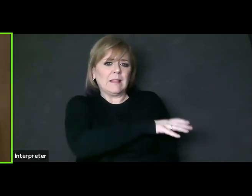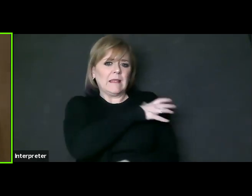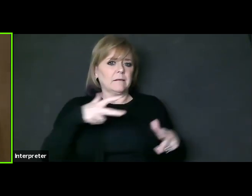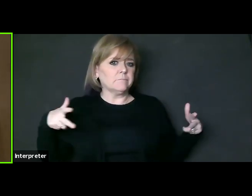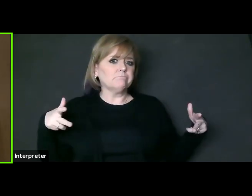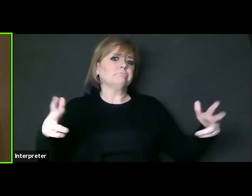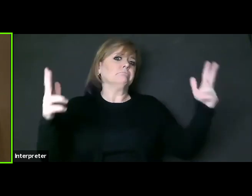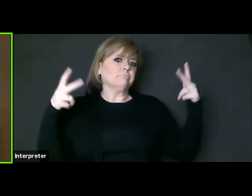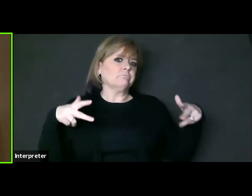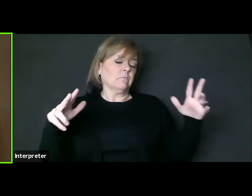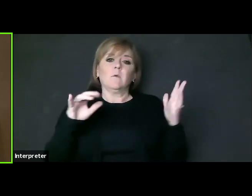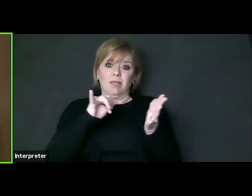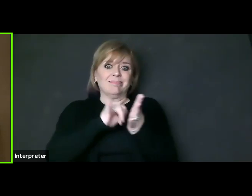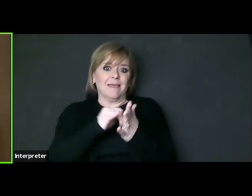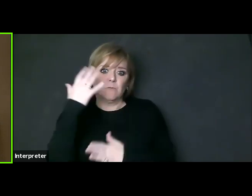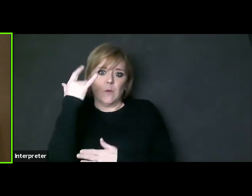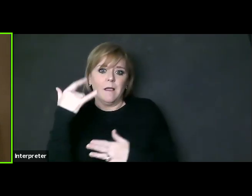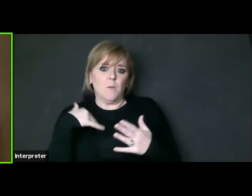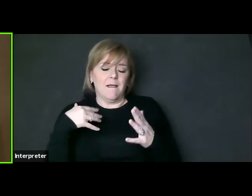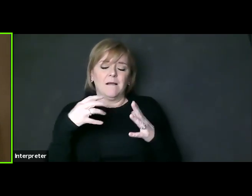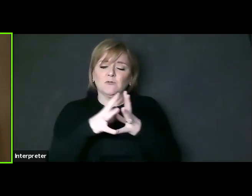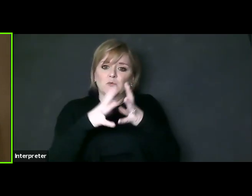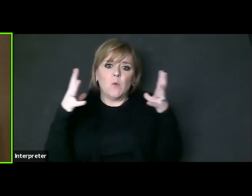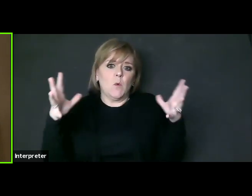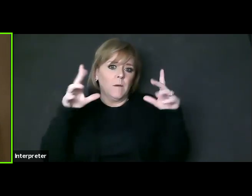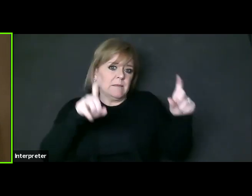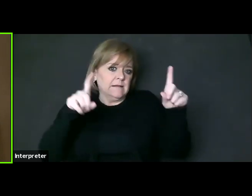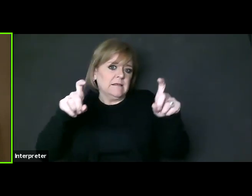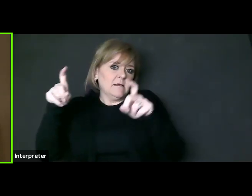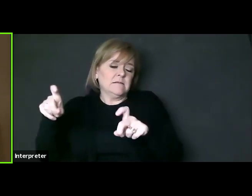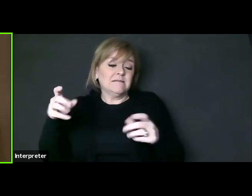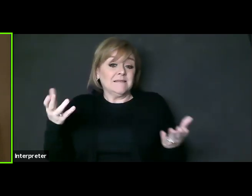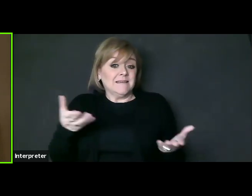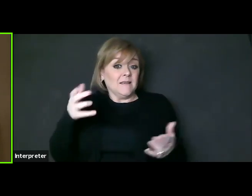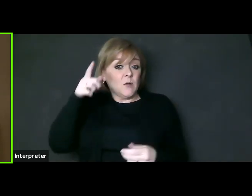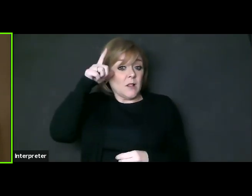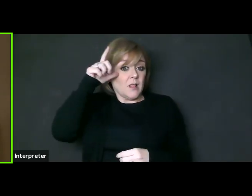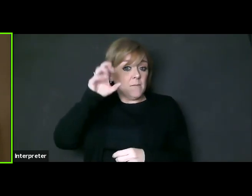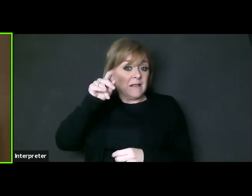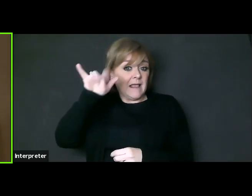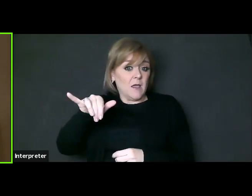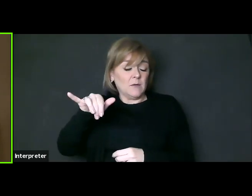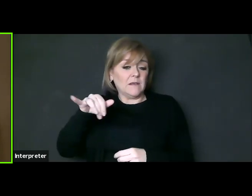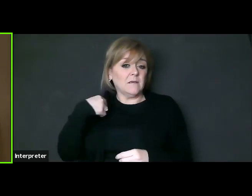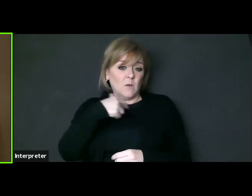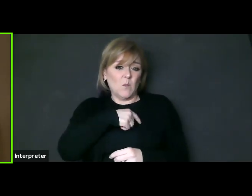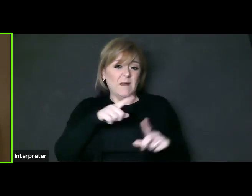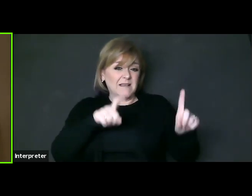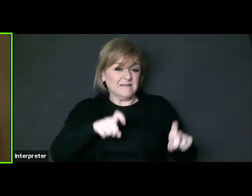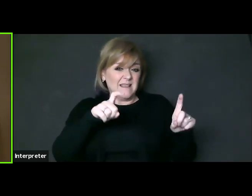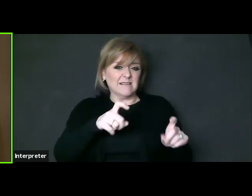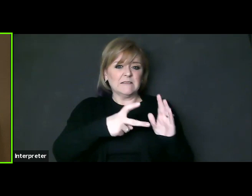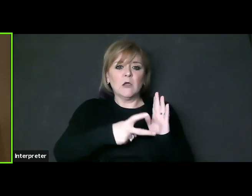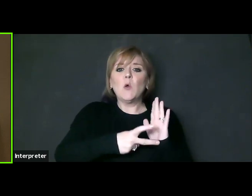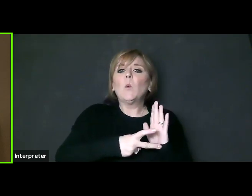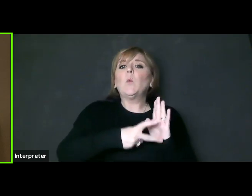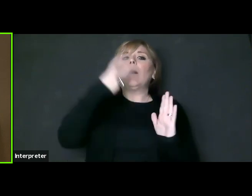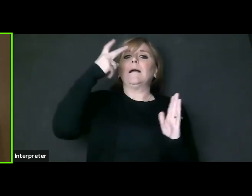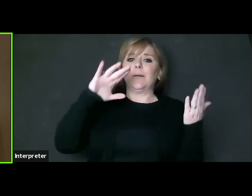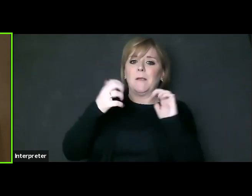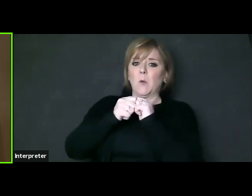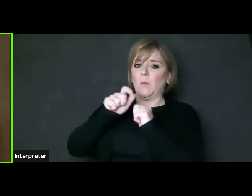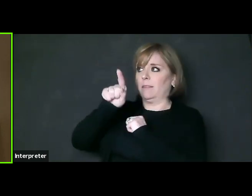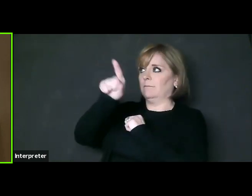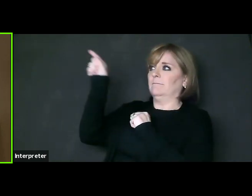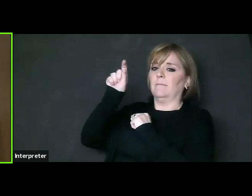why. We're still, in Lubbock County, we're testing at twice the rate of the rest of the state. Now,